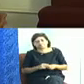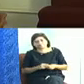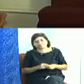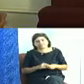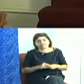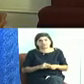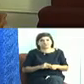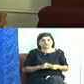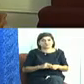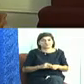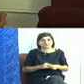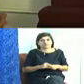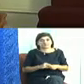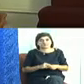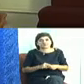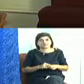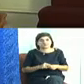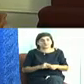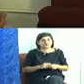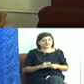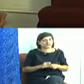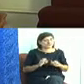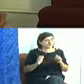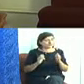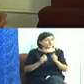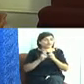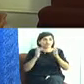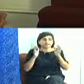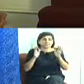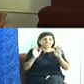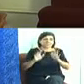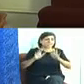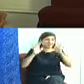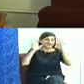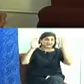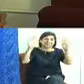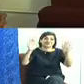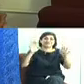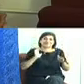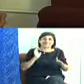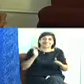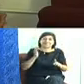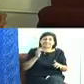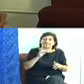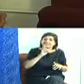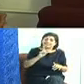Great is our God. Sing it with me. Sing with me. How